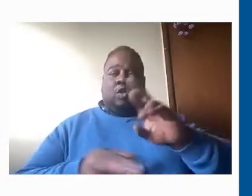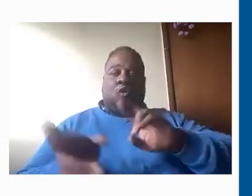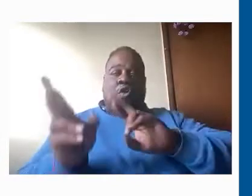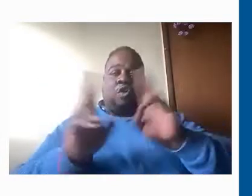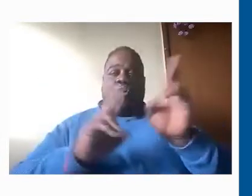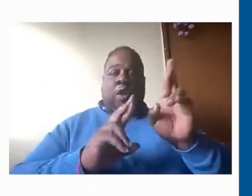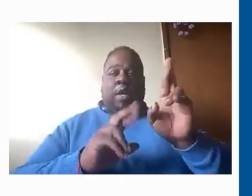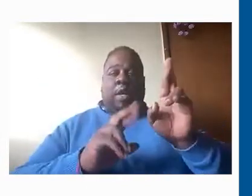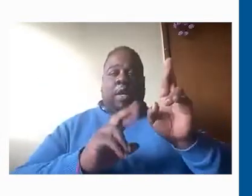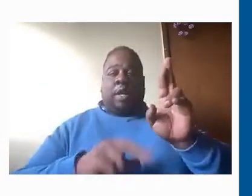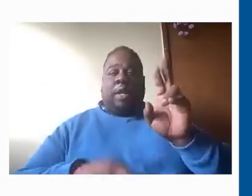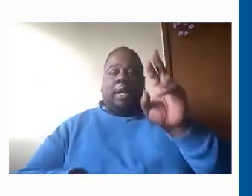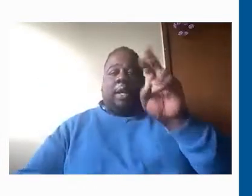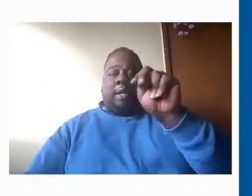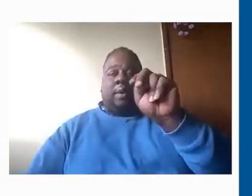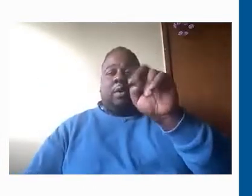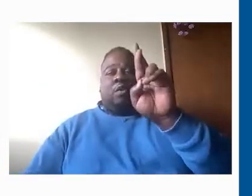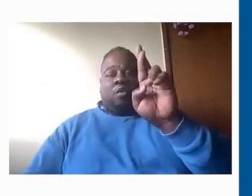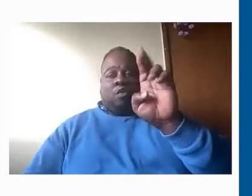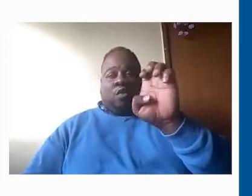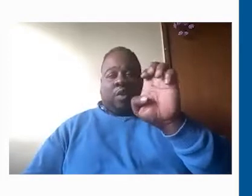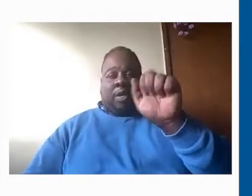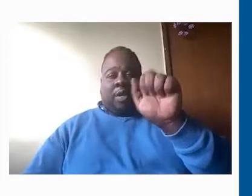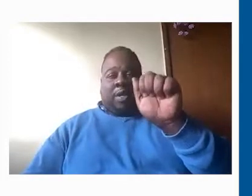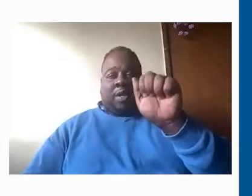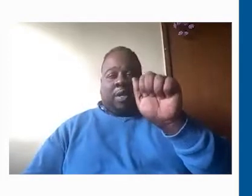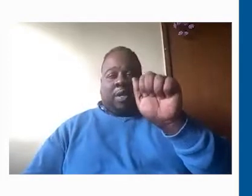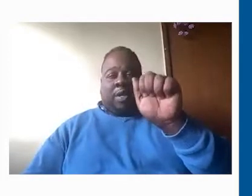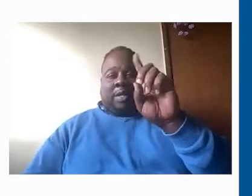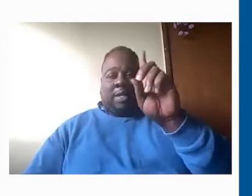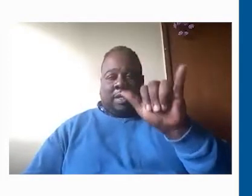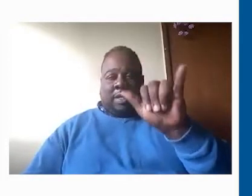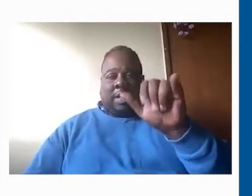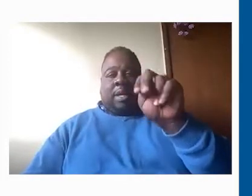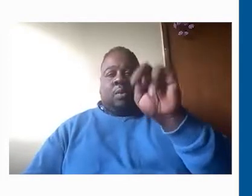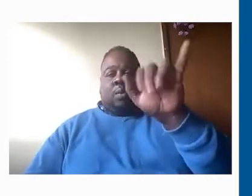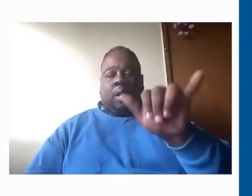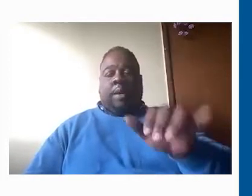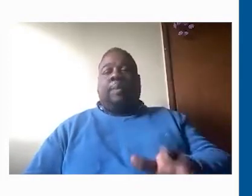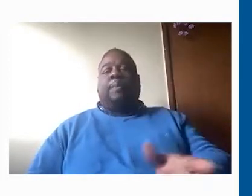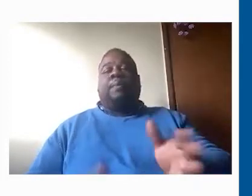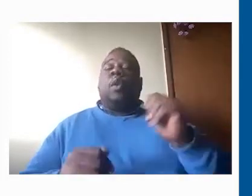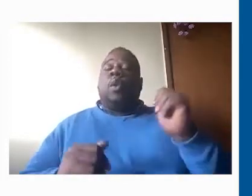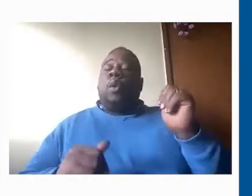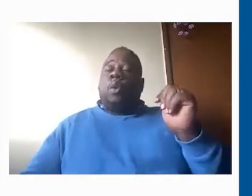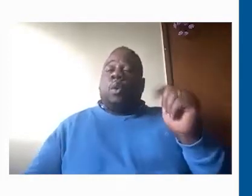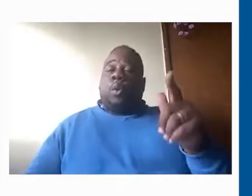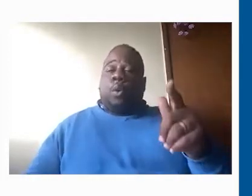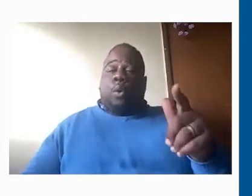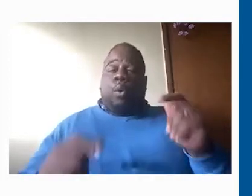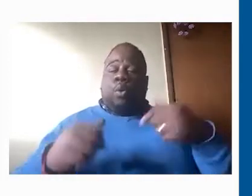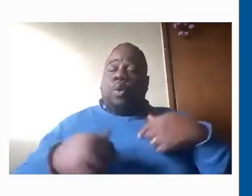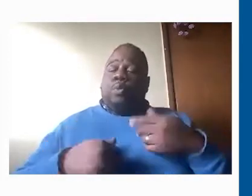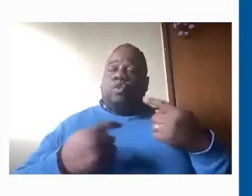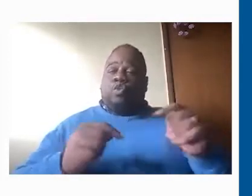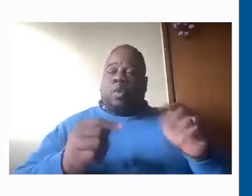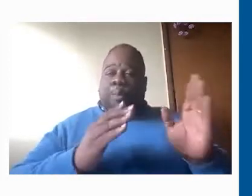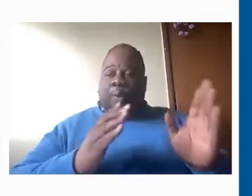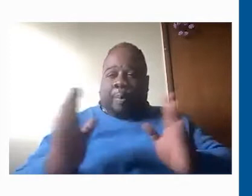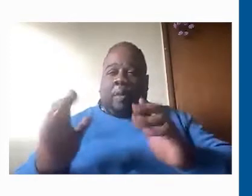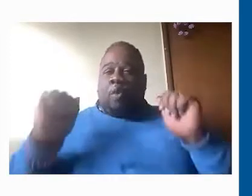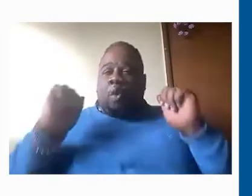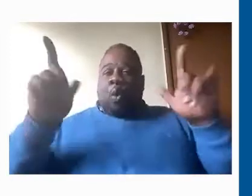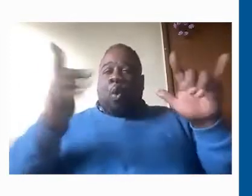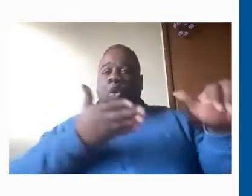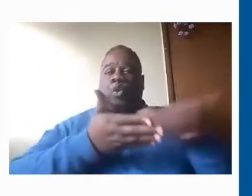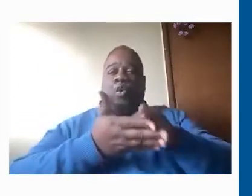READYNY. So education, specifically, preparing all New Yorkers about how to, be prepared in advance